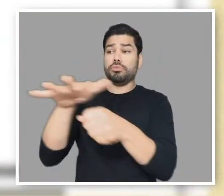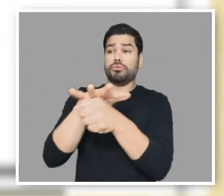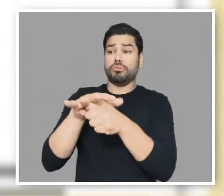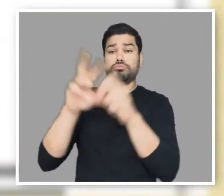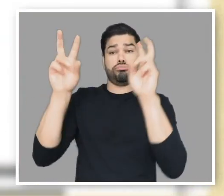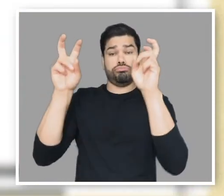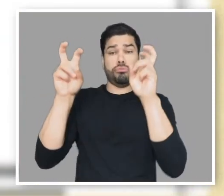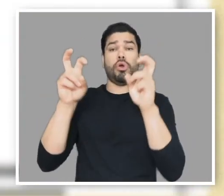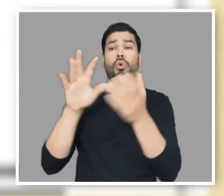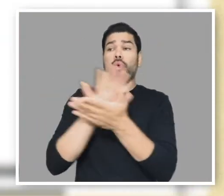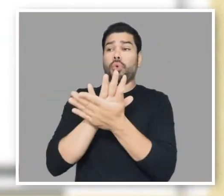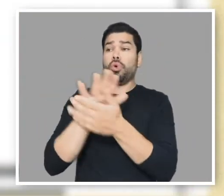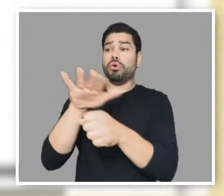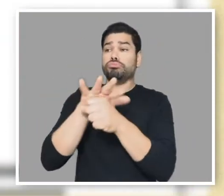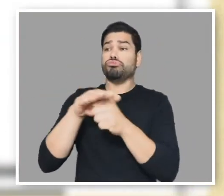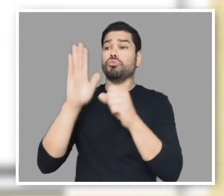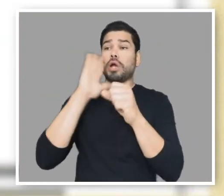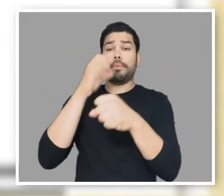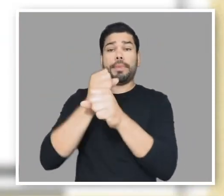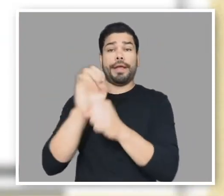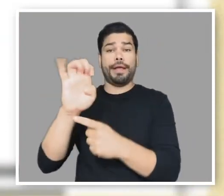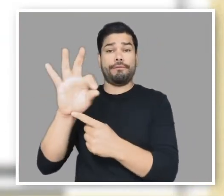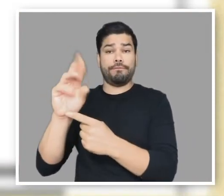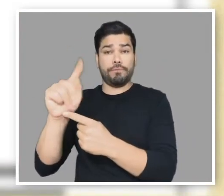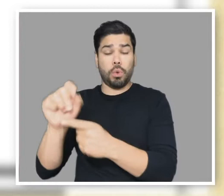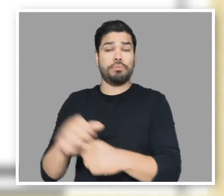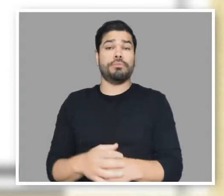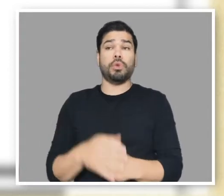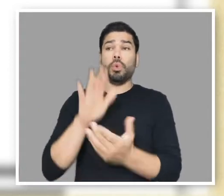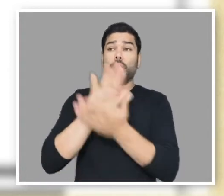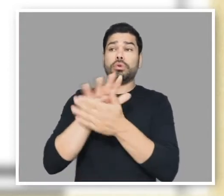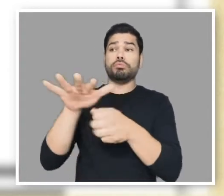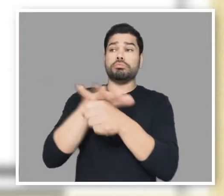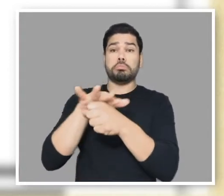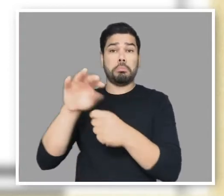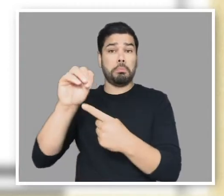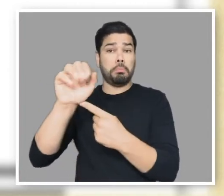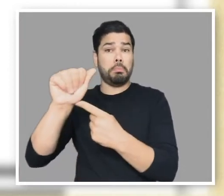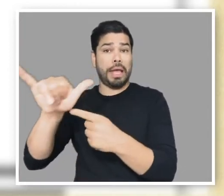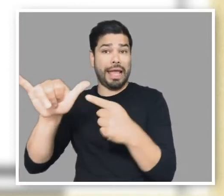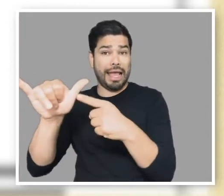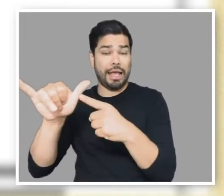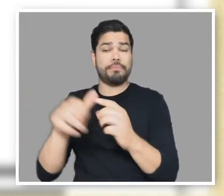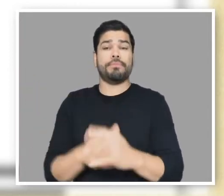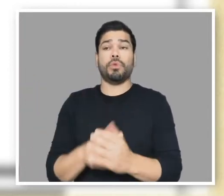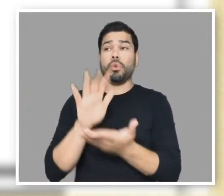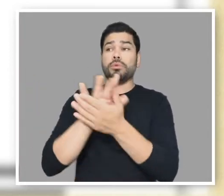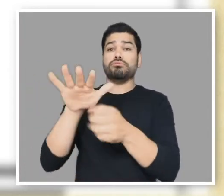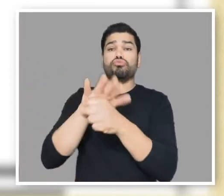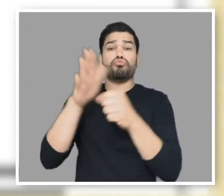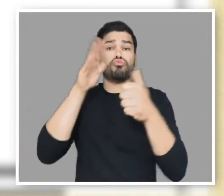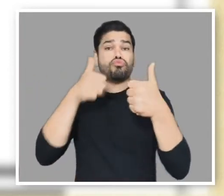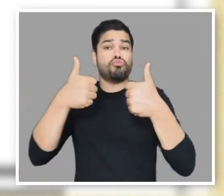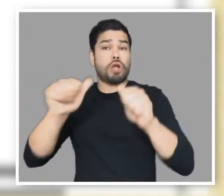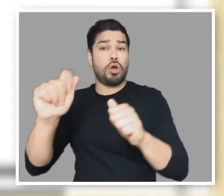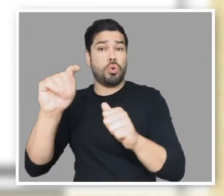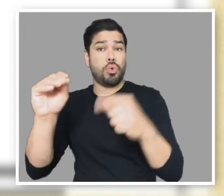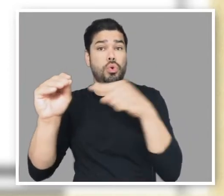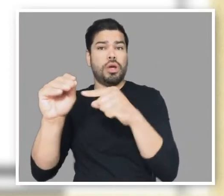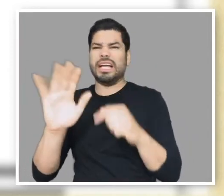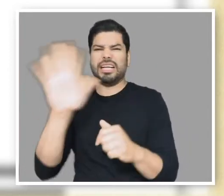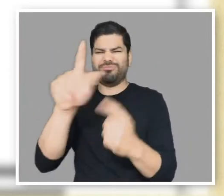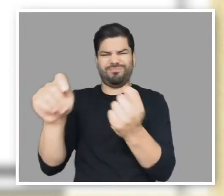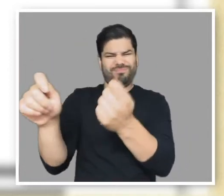as, the school district will make efforts to, the school district may, or the school district will try to,